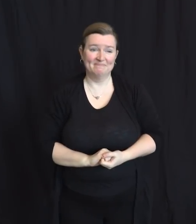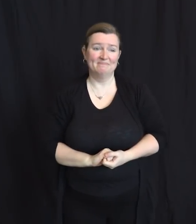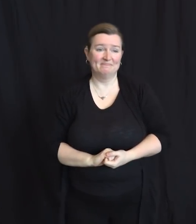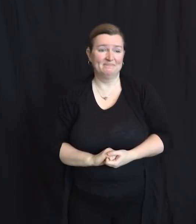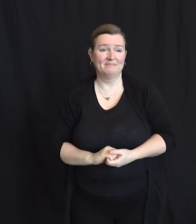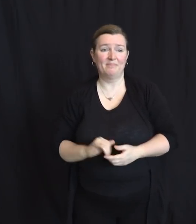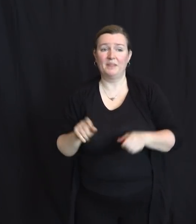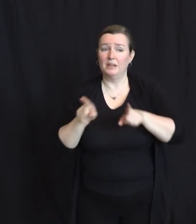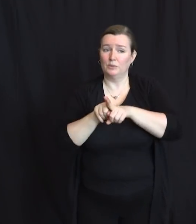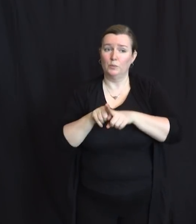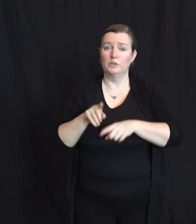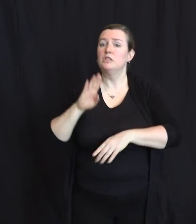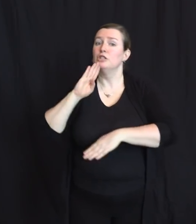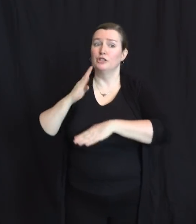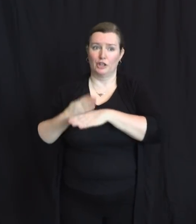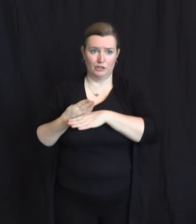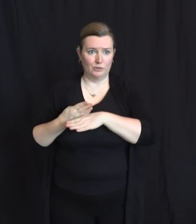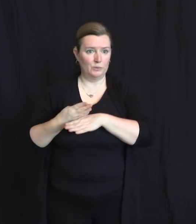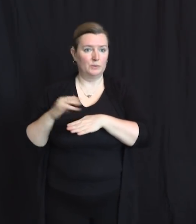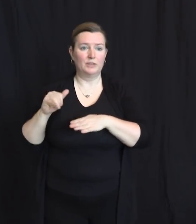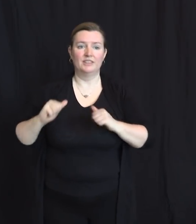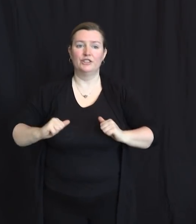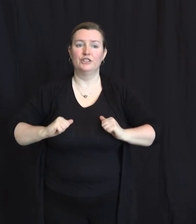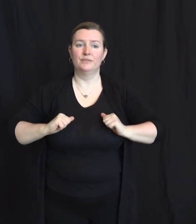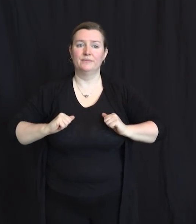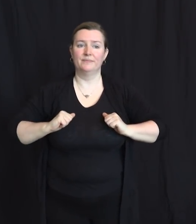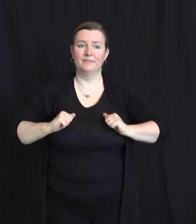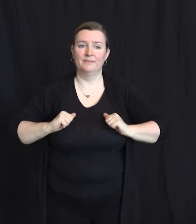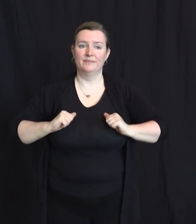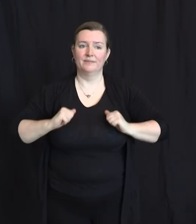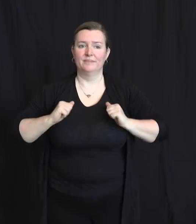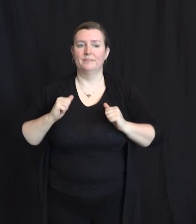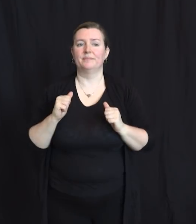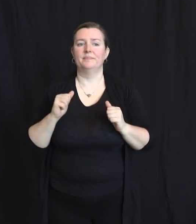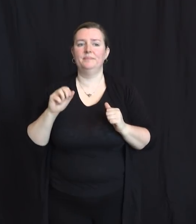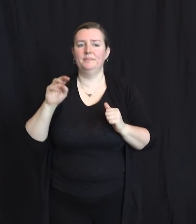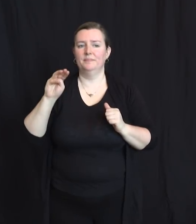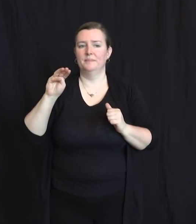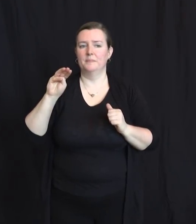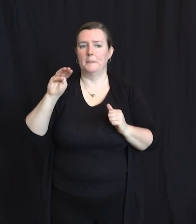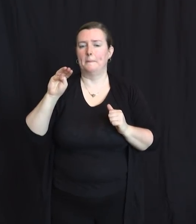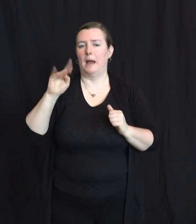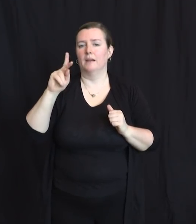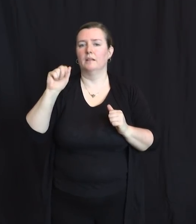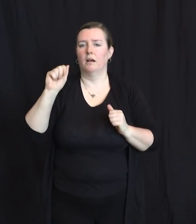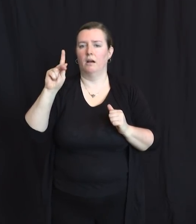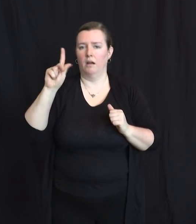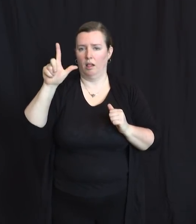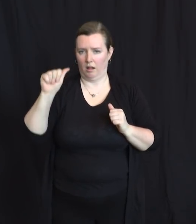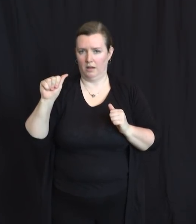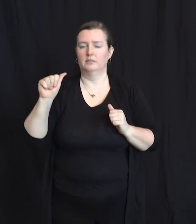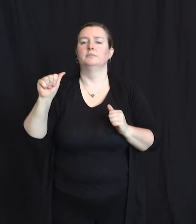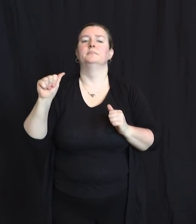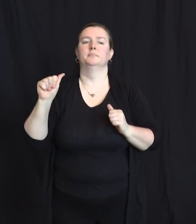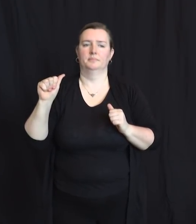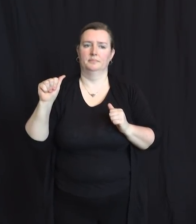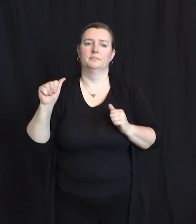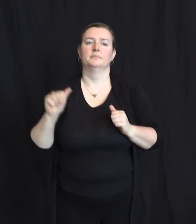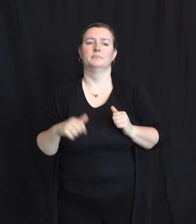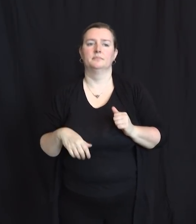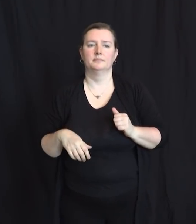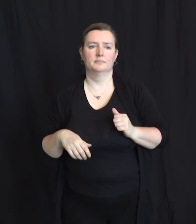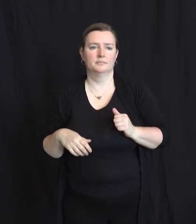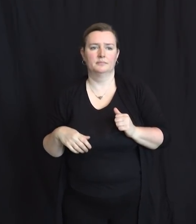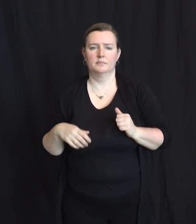quick word with her as well, bless her, Michaela. Bayhead lost one of its bravest. To Dave, we thank you